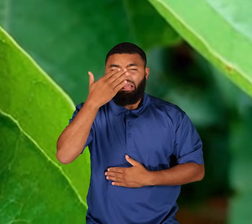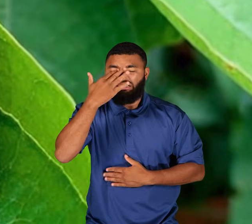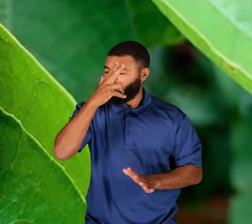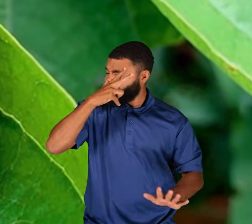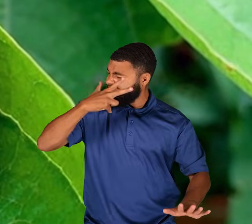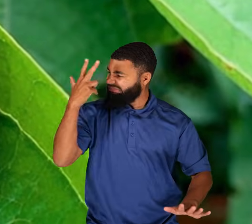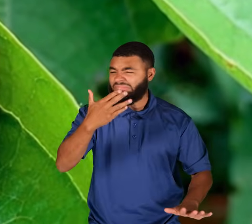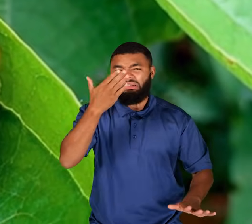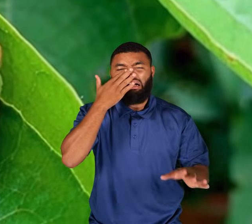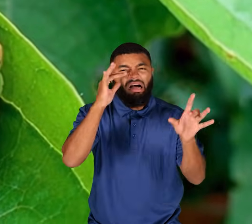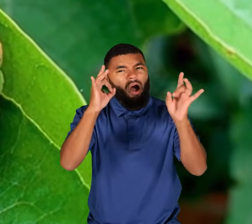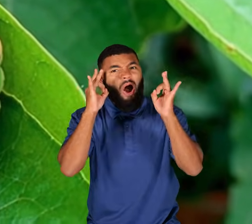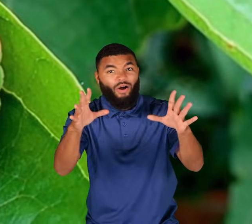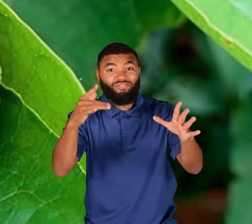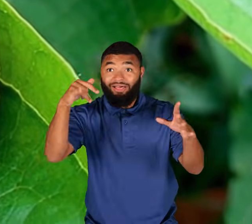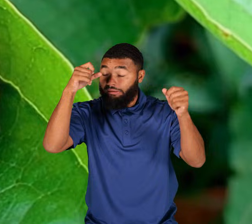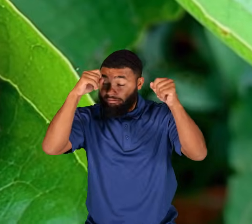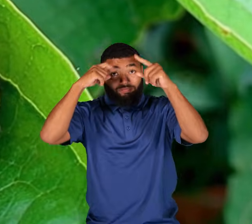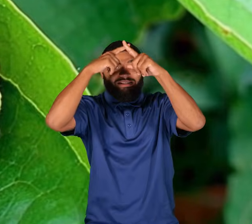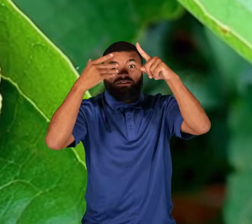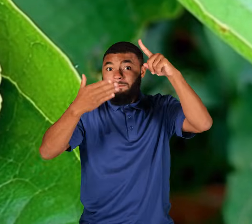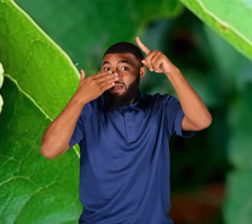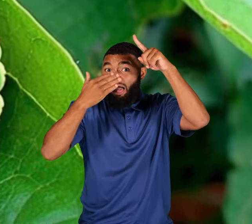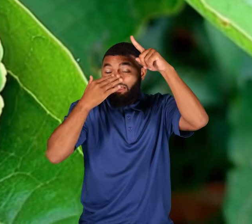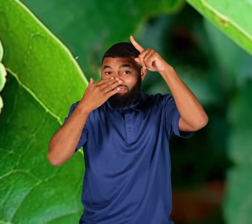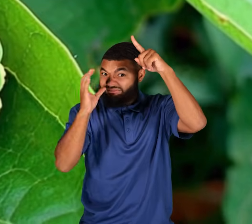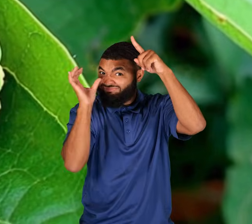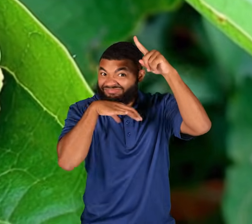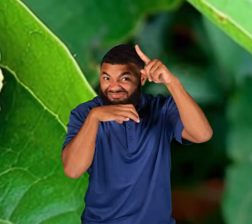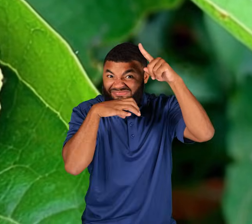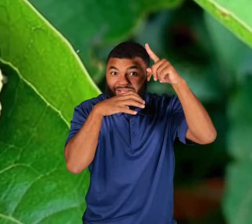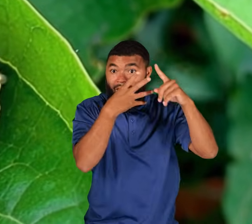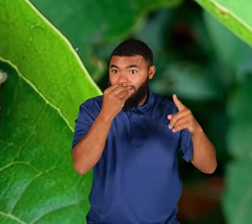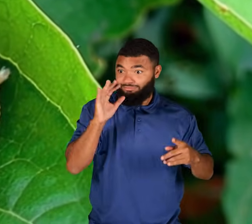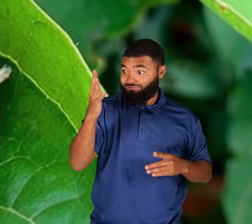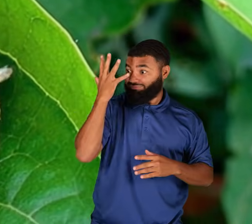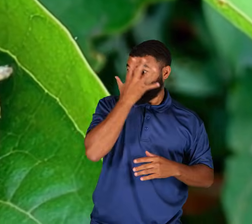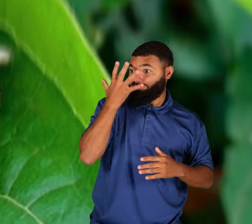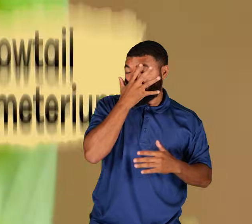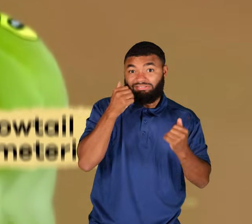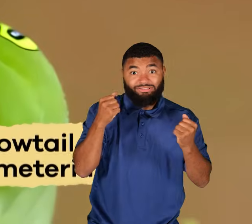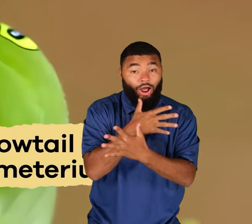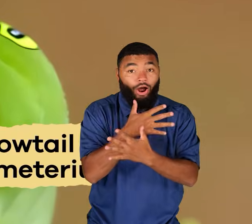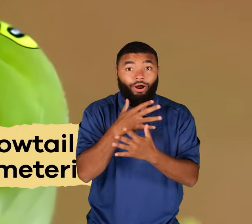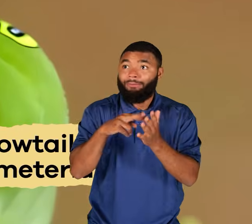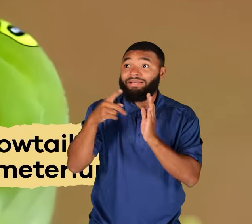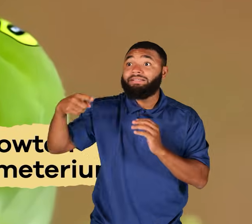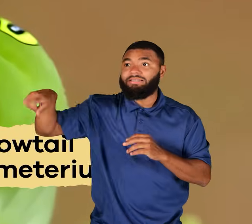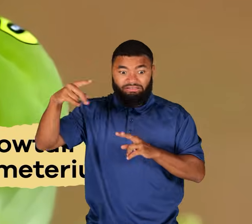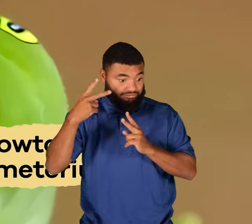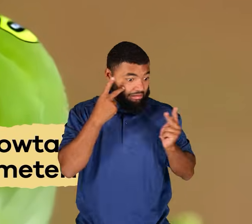The osmeterium's foul odor and the insect's general odd appearance scare away predators.